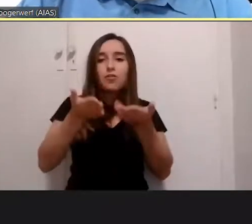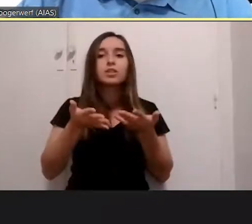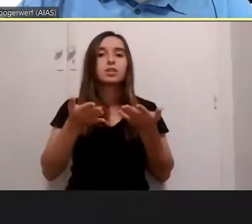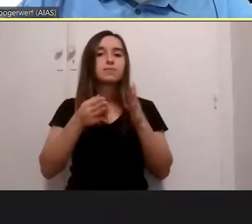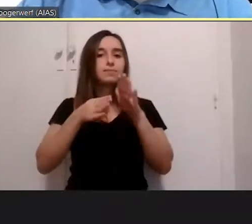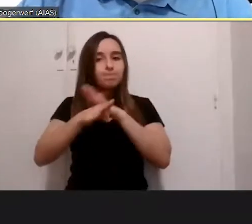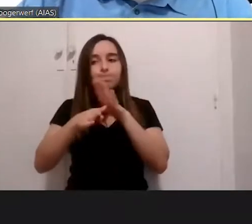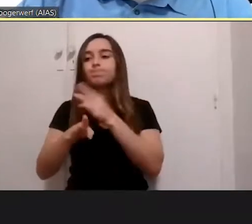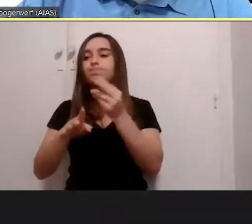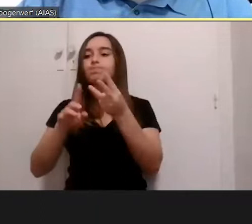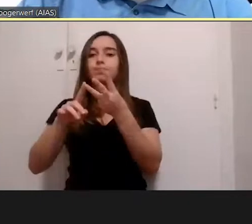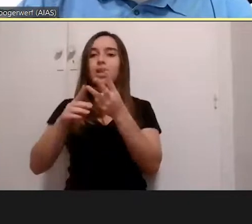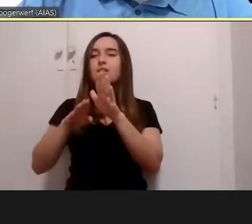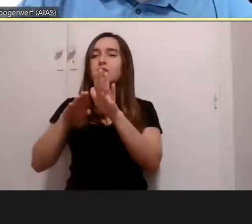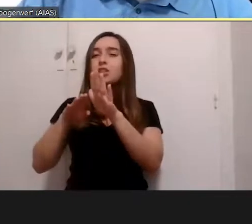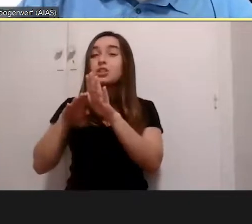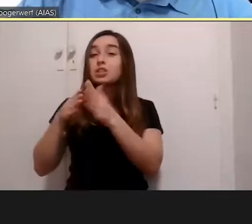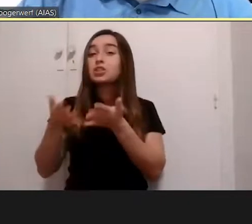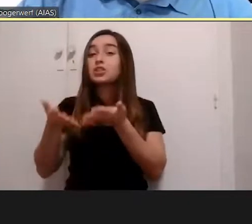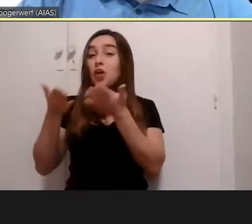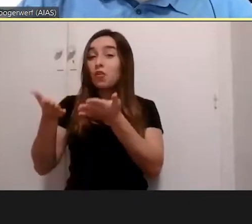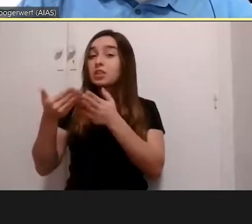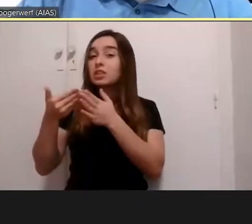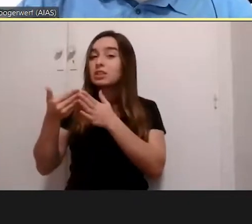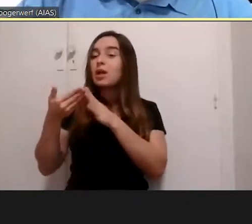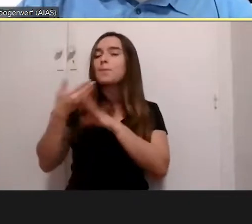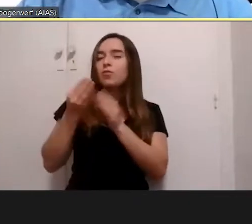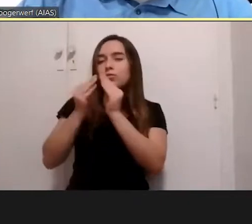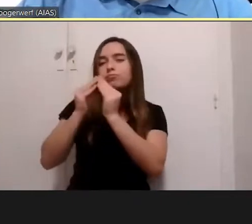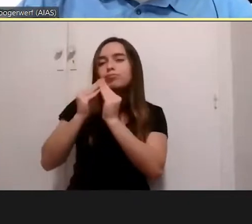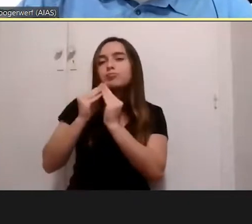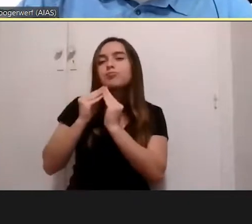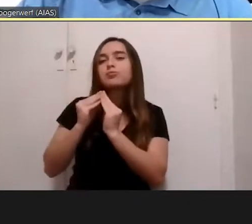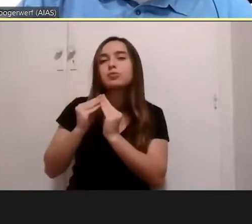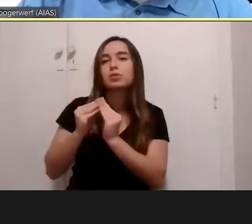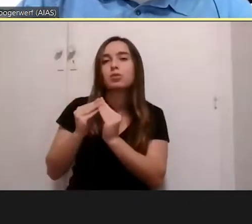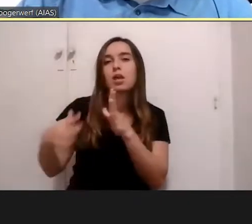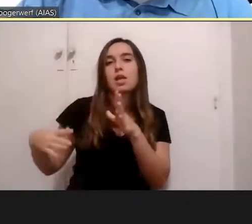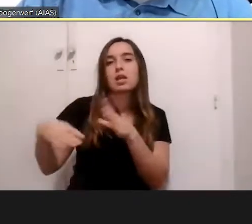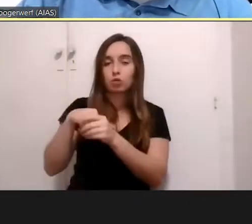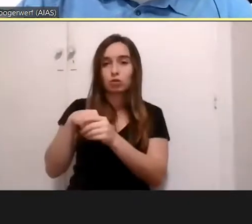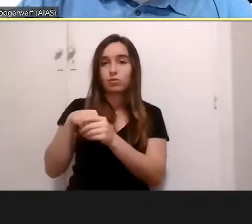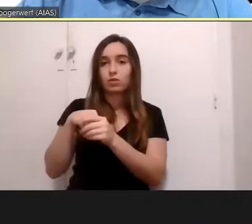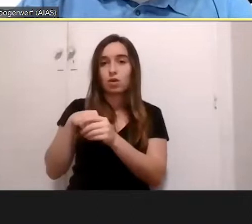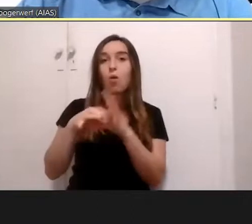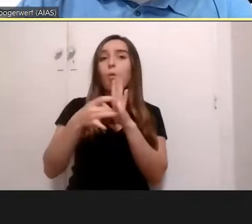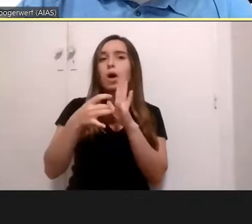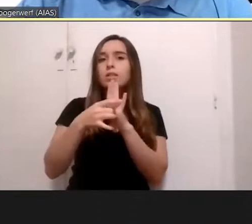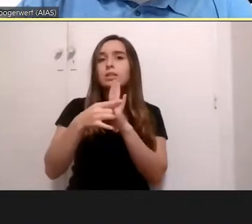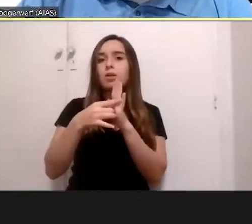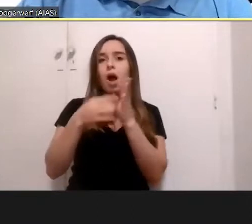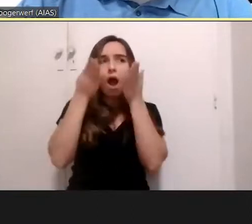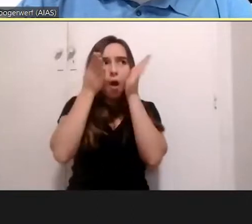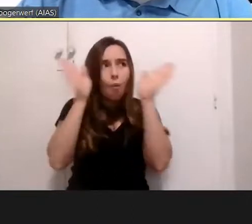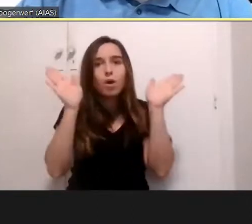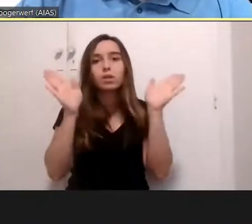Services must be designed inclusively, and staff need to be adequate disability, equality, and awareness training need to